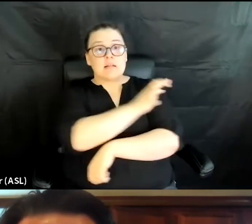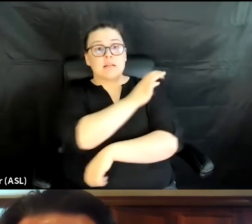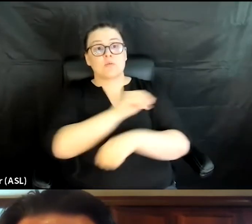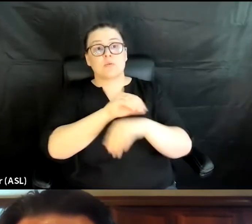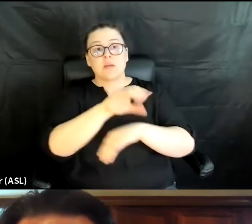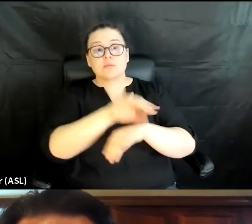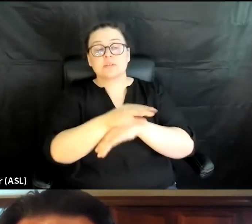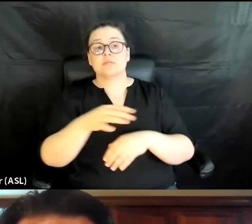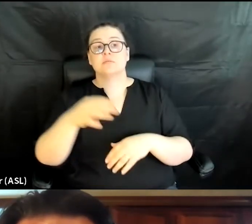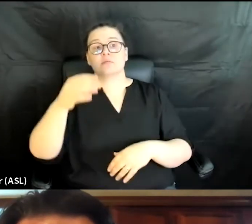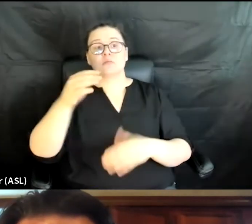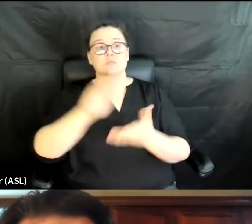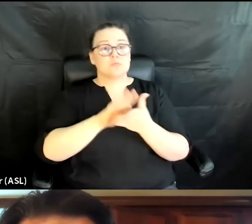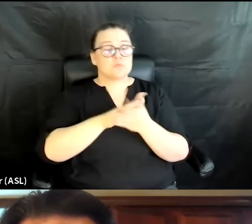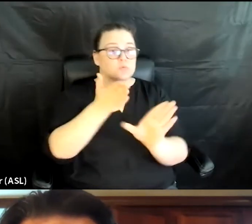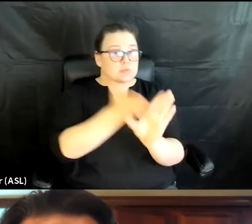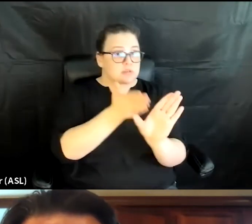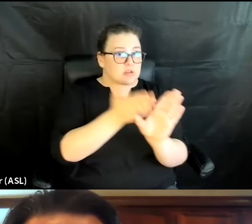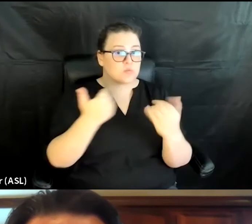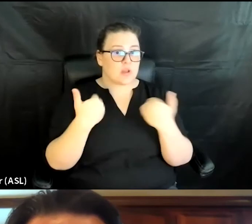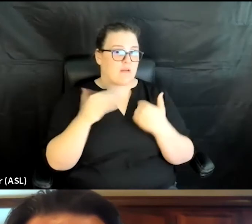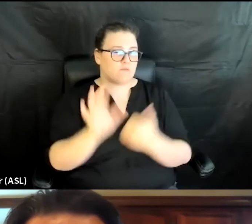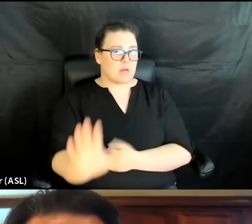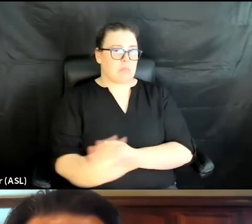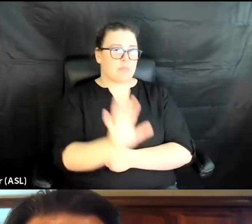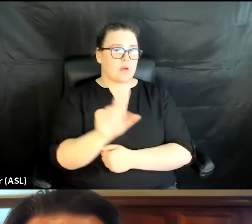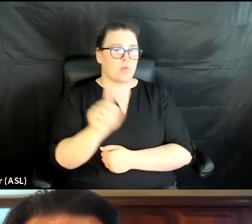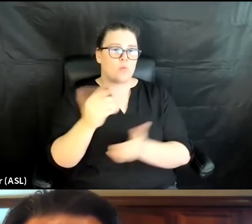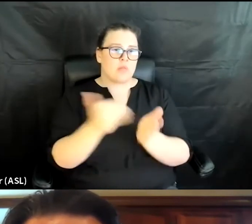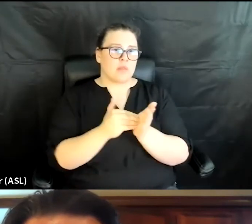school psychologists, we have about